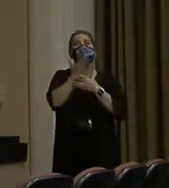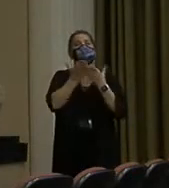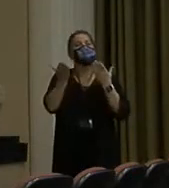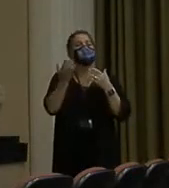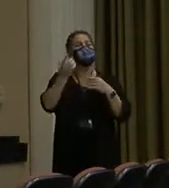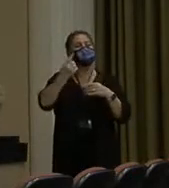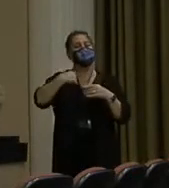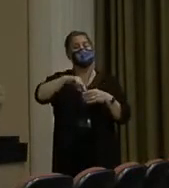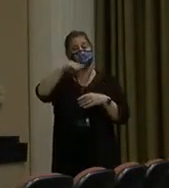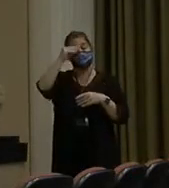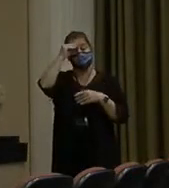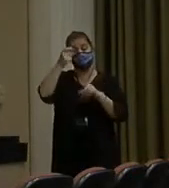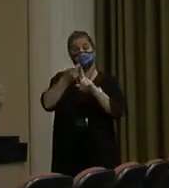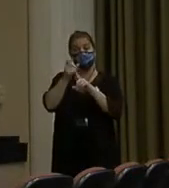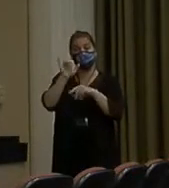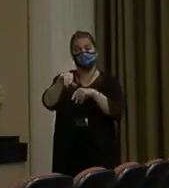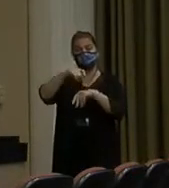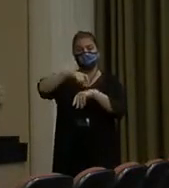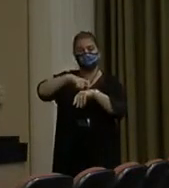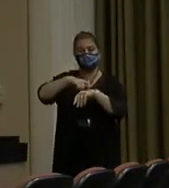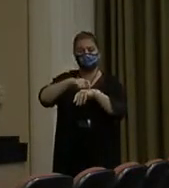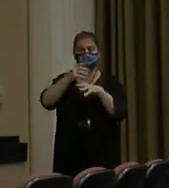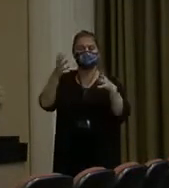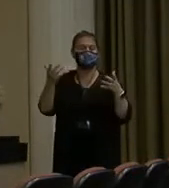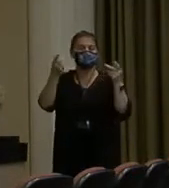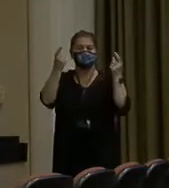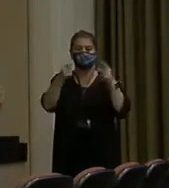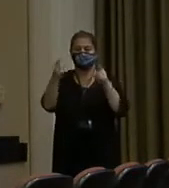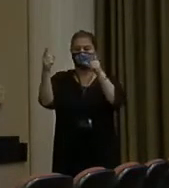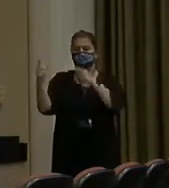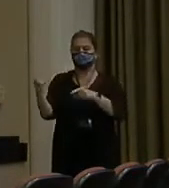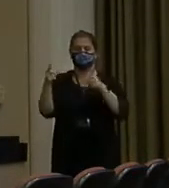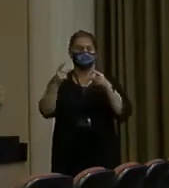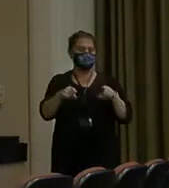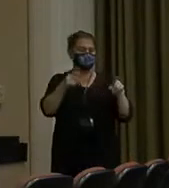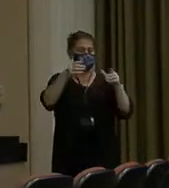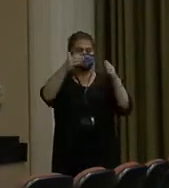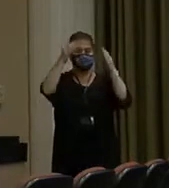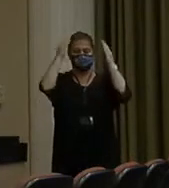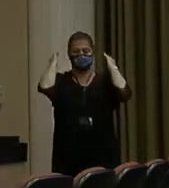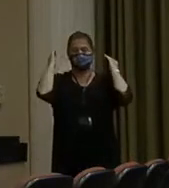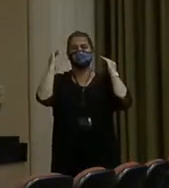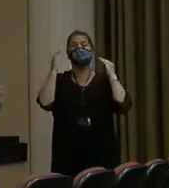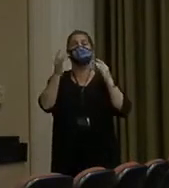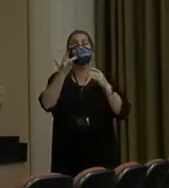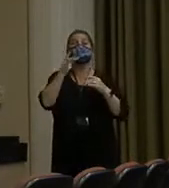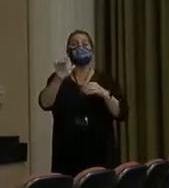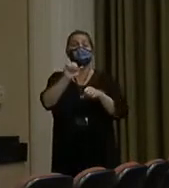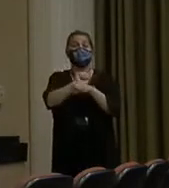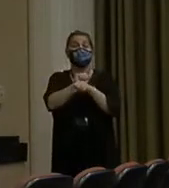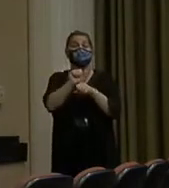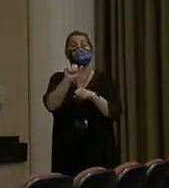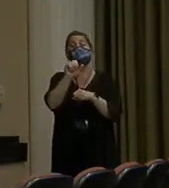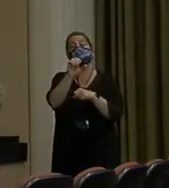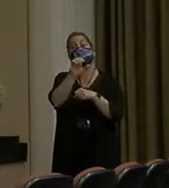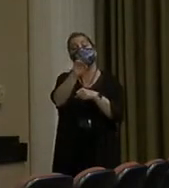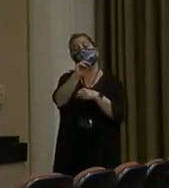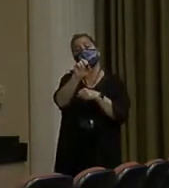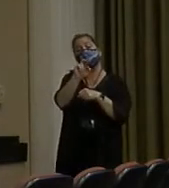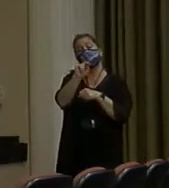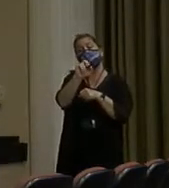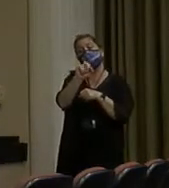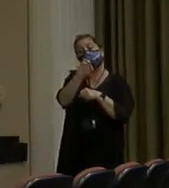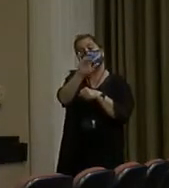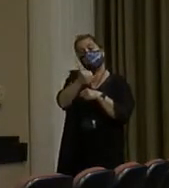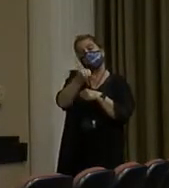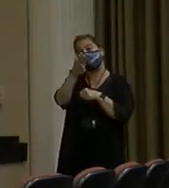you know, we learned during this time, and so much was going on at this time. I was lucky to work with Nancy Berlinger with